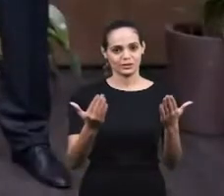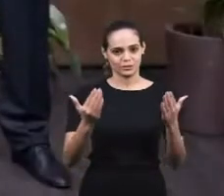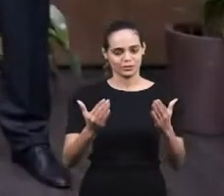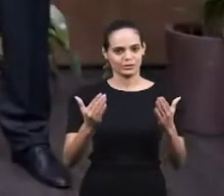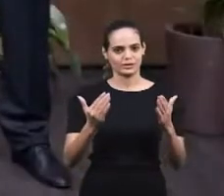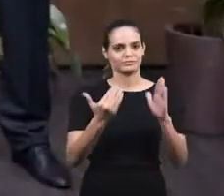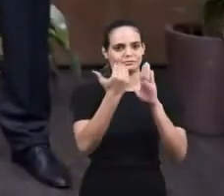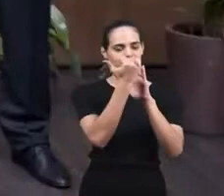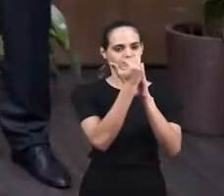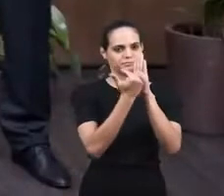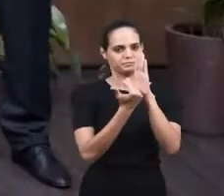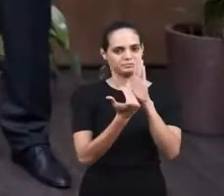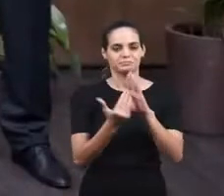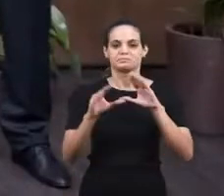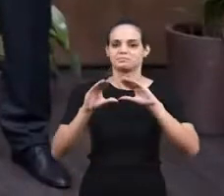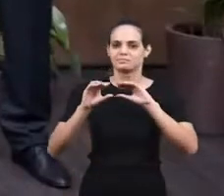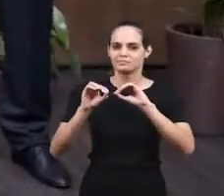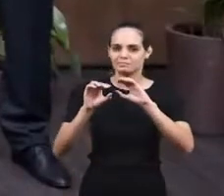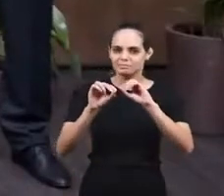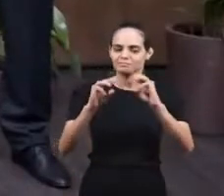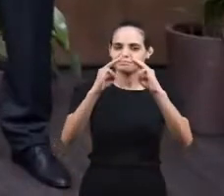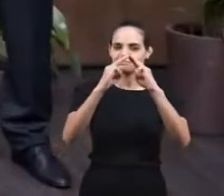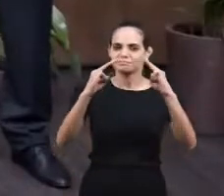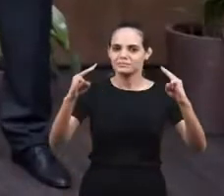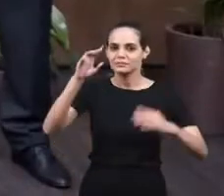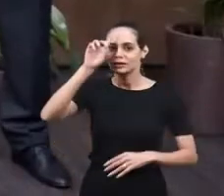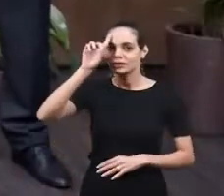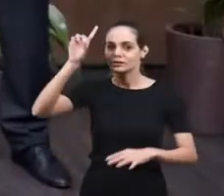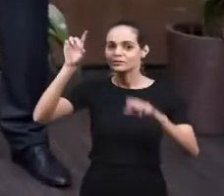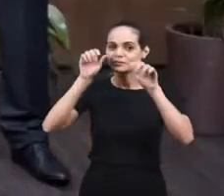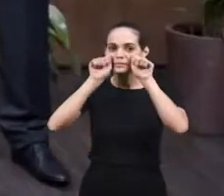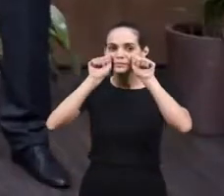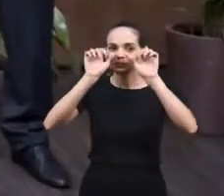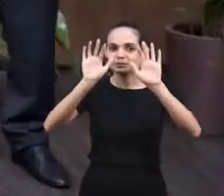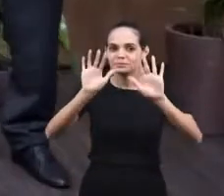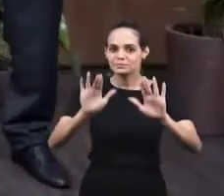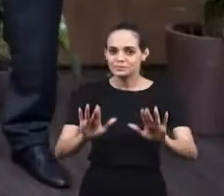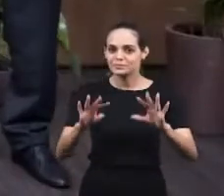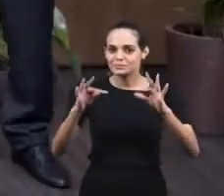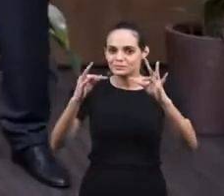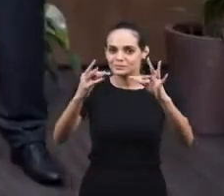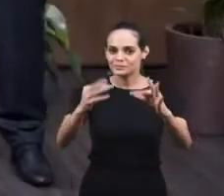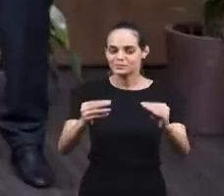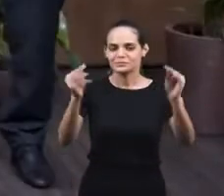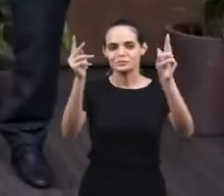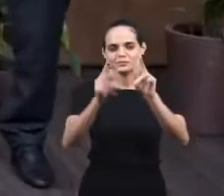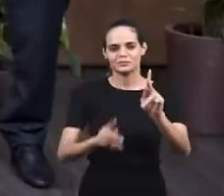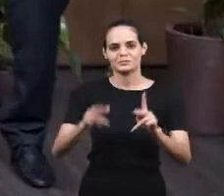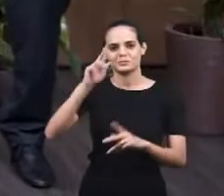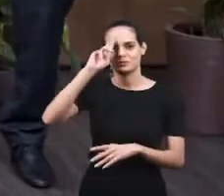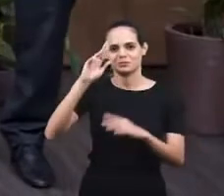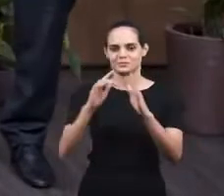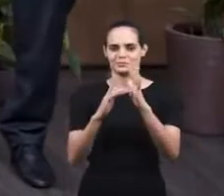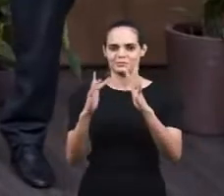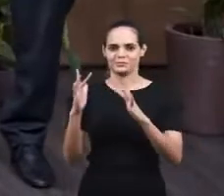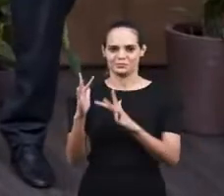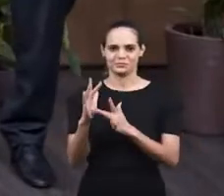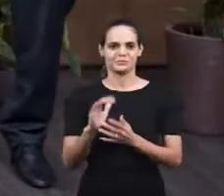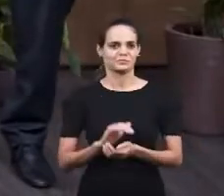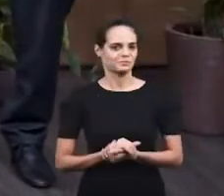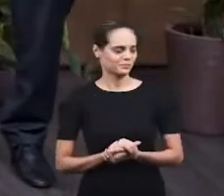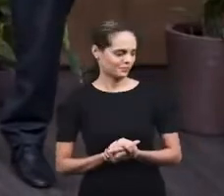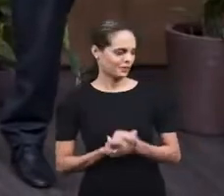This is the segment, Lessons from the Manain. God bless you all with the peace of the Lord. Pastor Sergio, peace of the